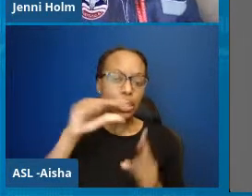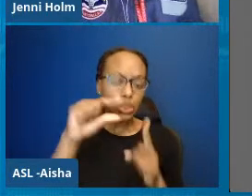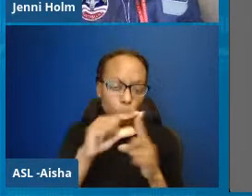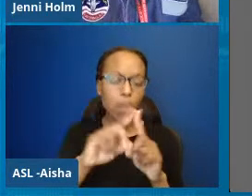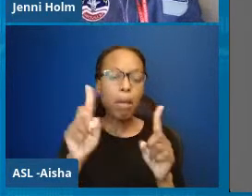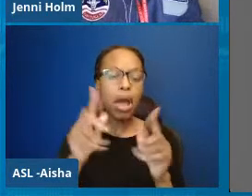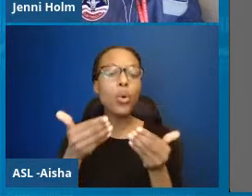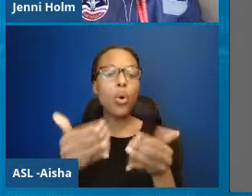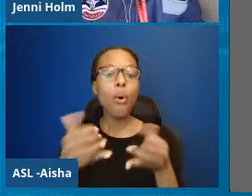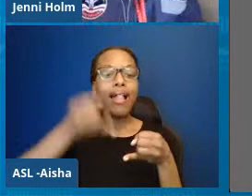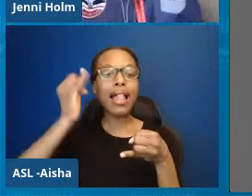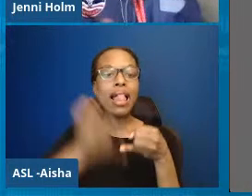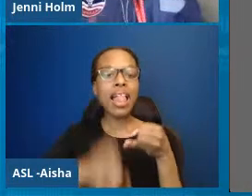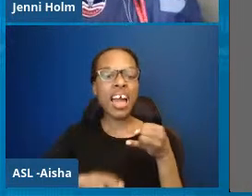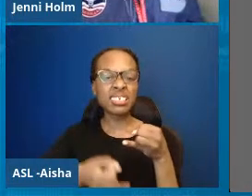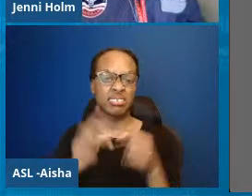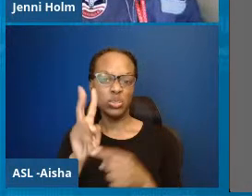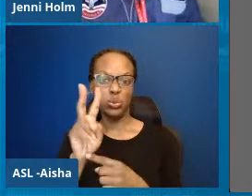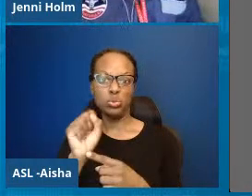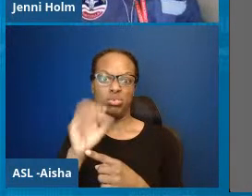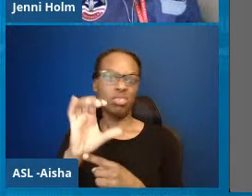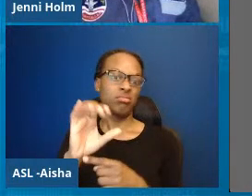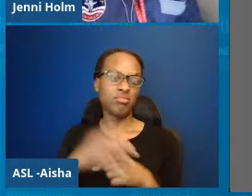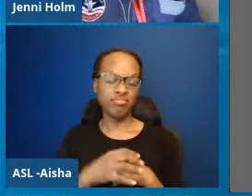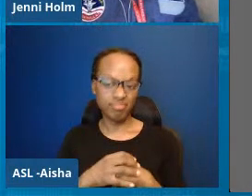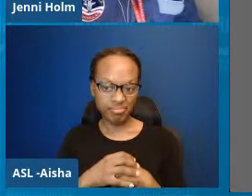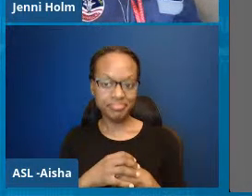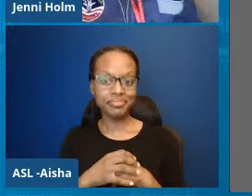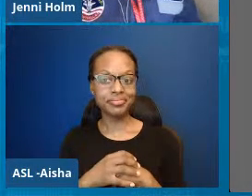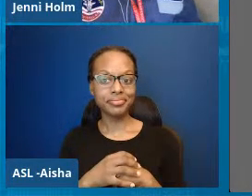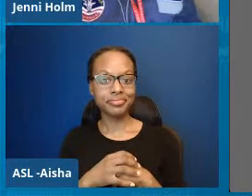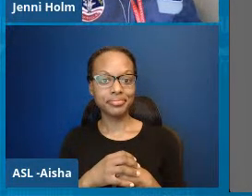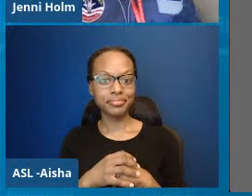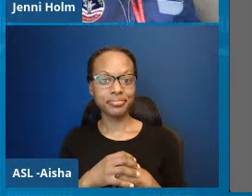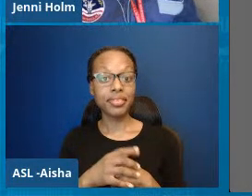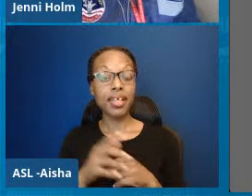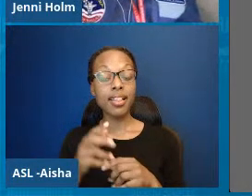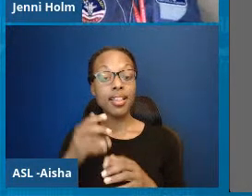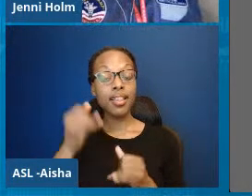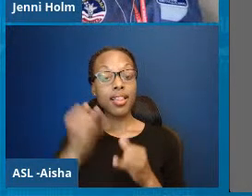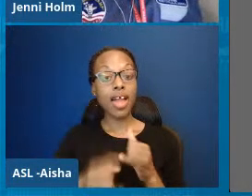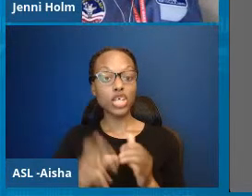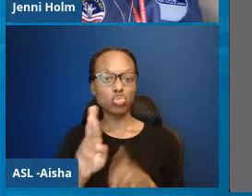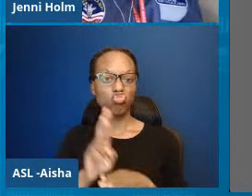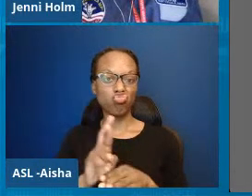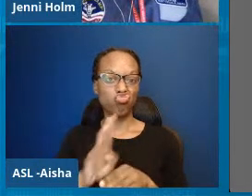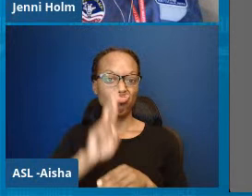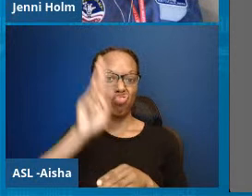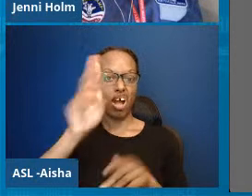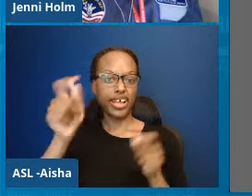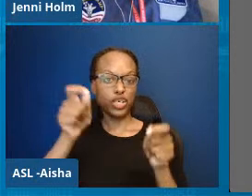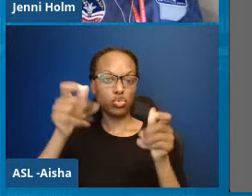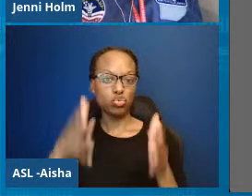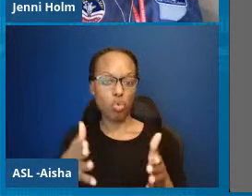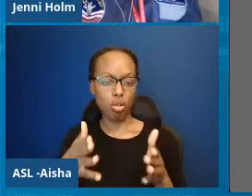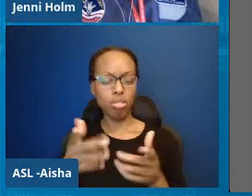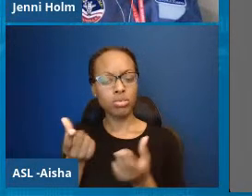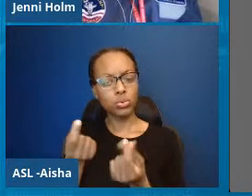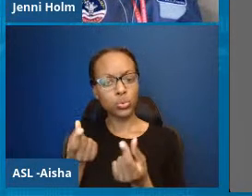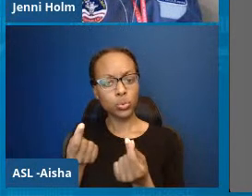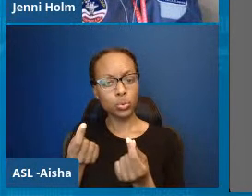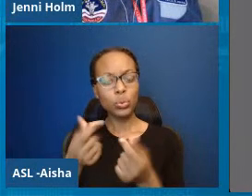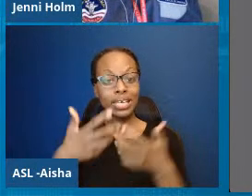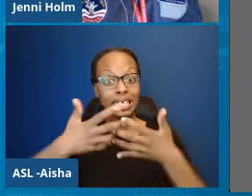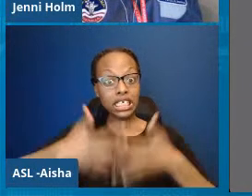looks like this one will take about 2 seconds as well. So the last one is a rocket controller. This technician keeps the engines firing correctly